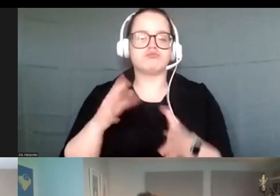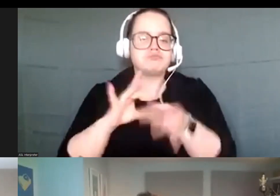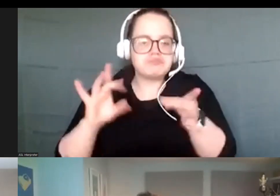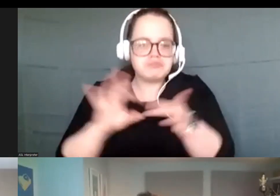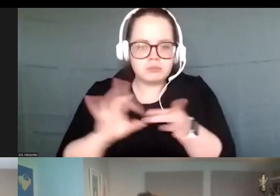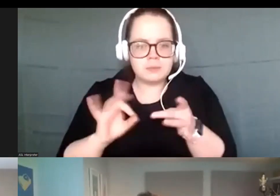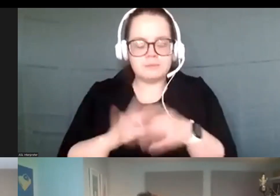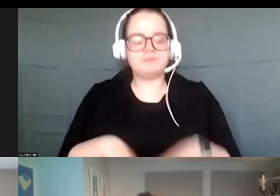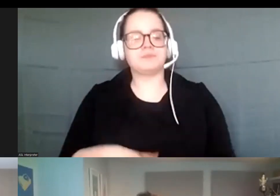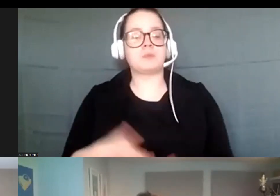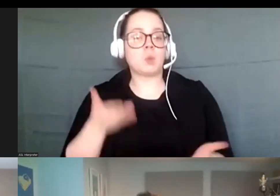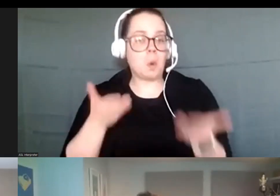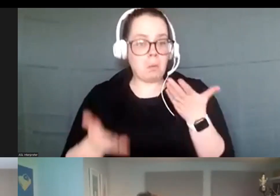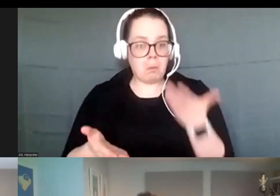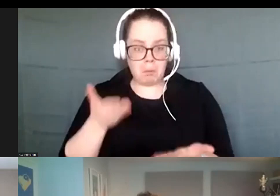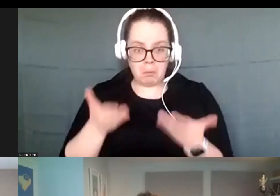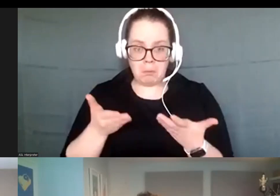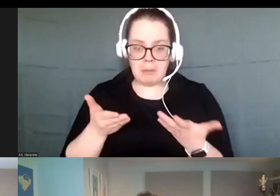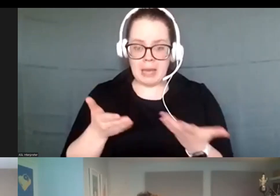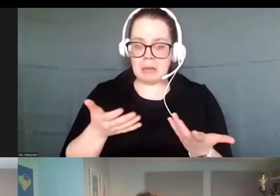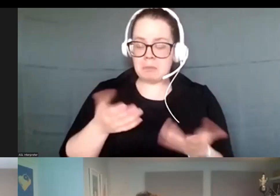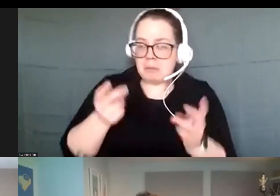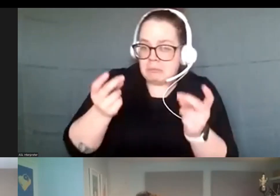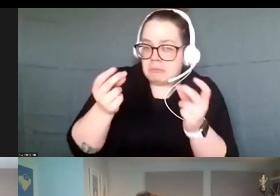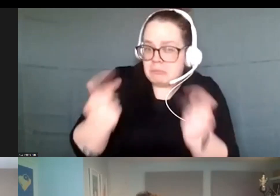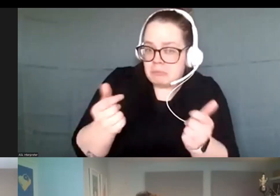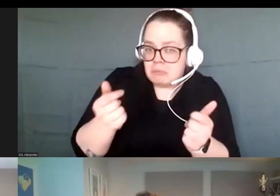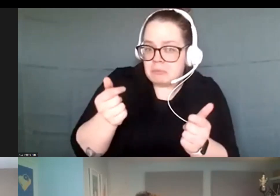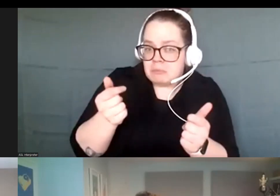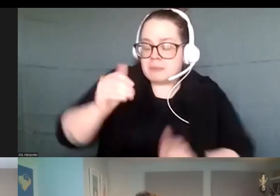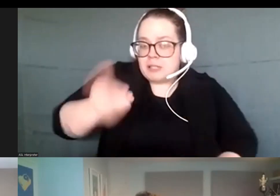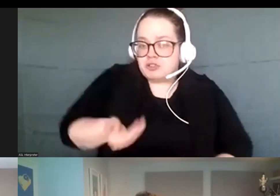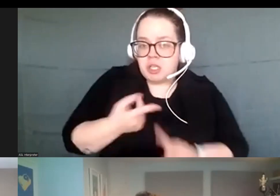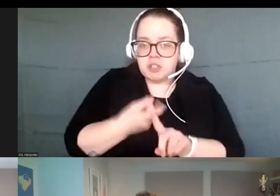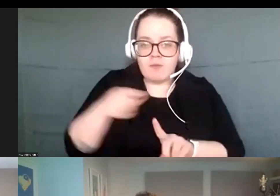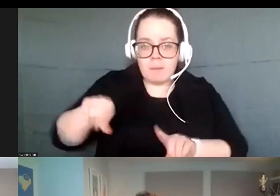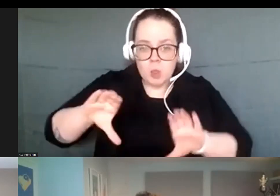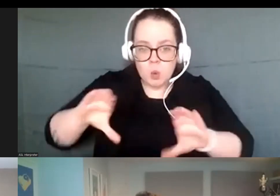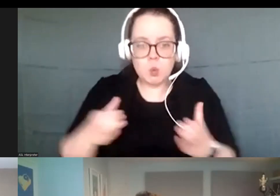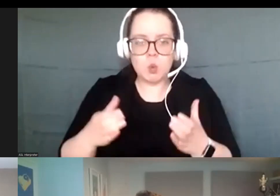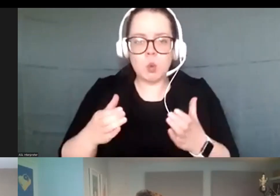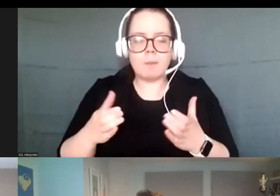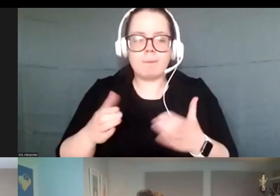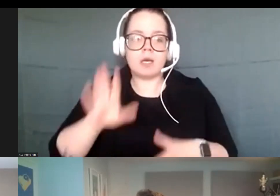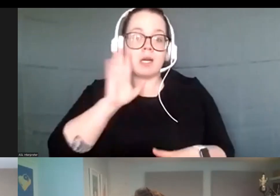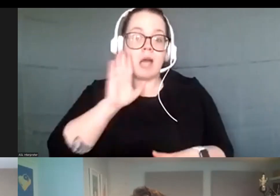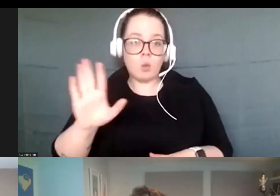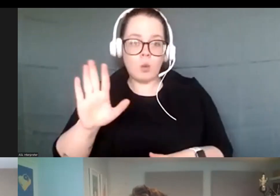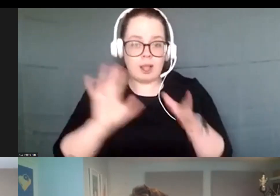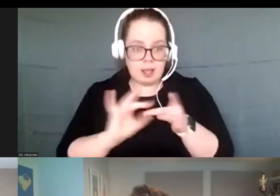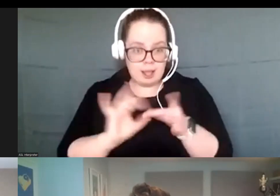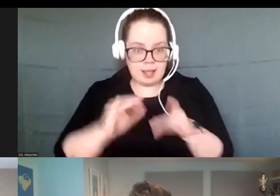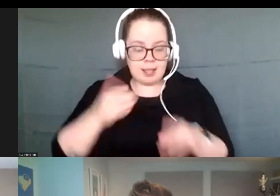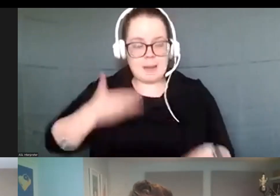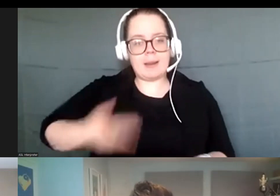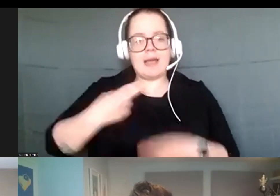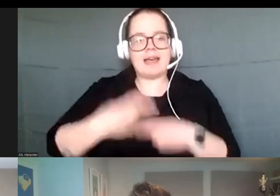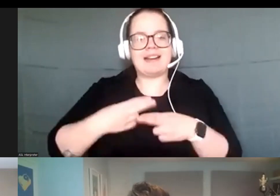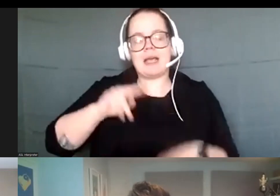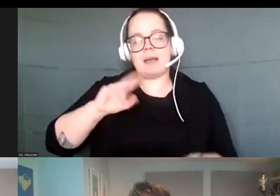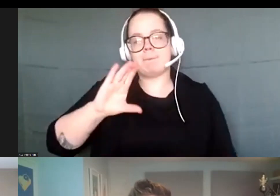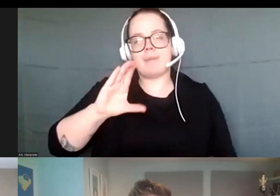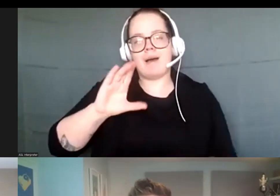Maybe it does make sense to just a quick intro from the group. And I'll say quickly that my name's Clay Ross. I'm a white